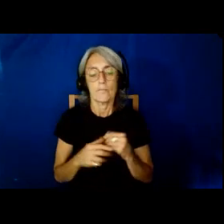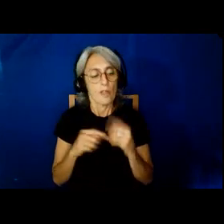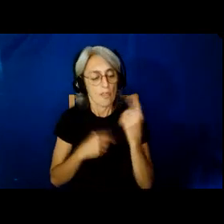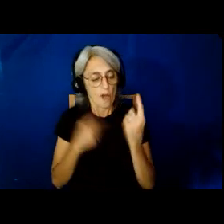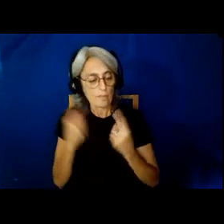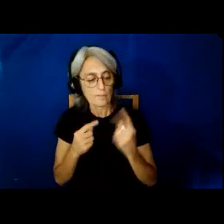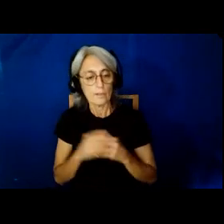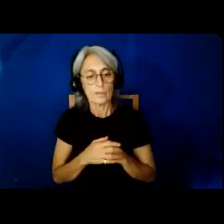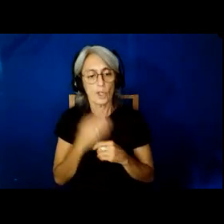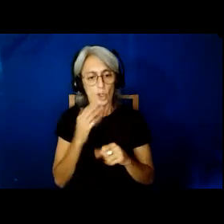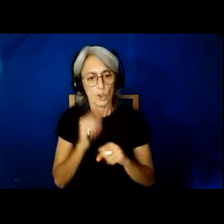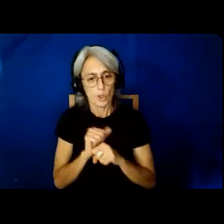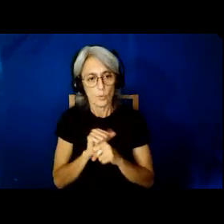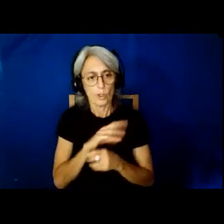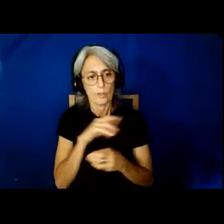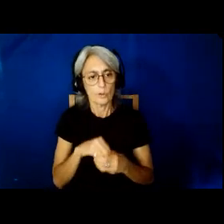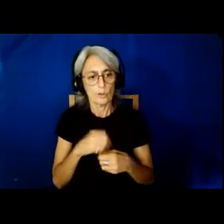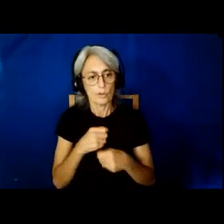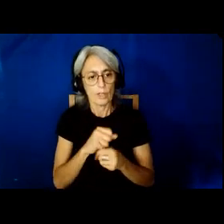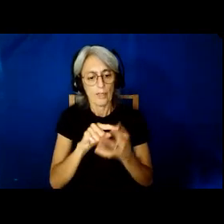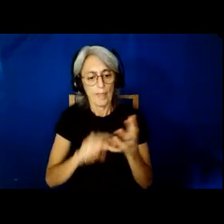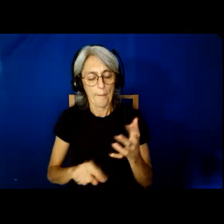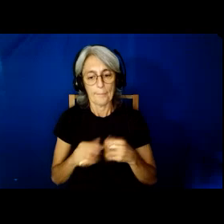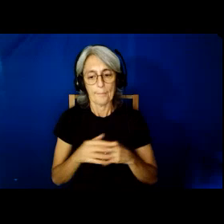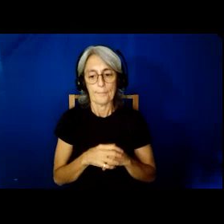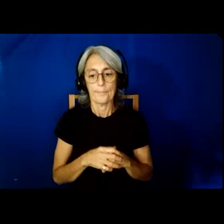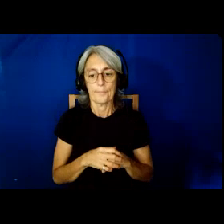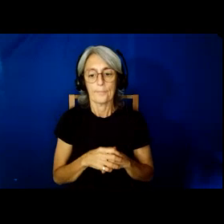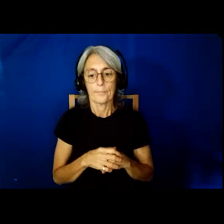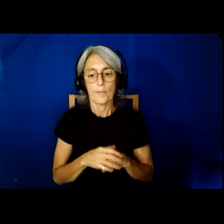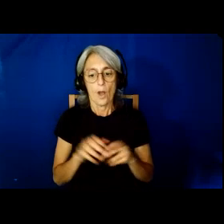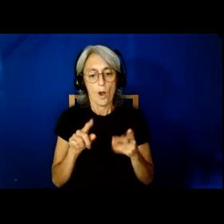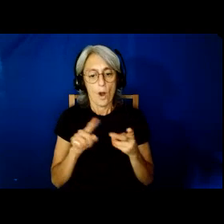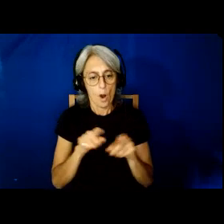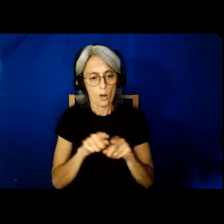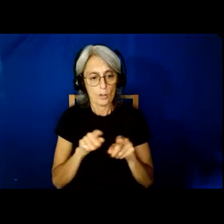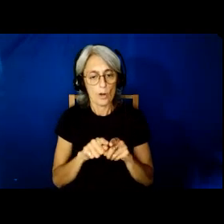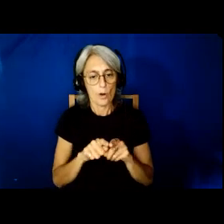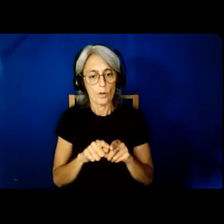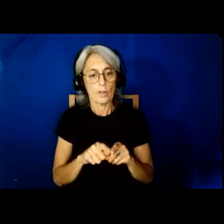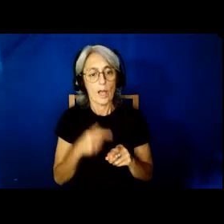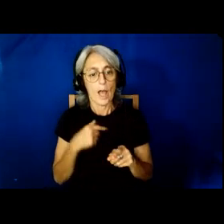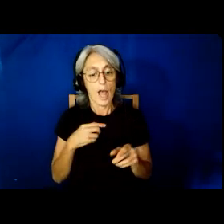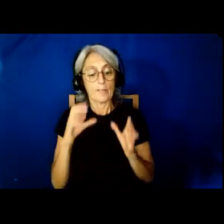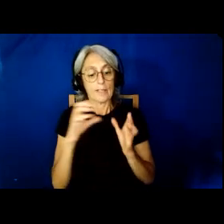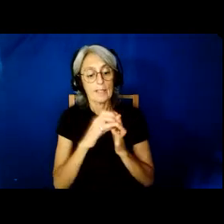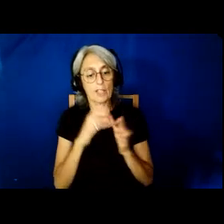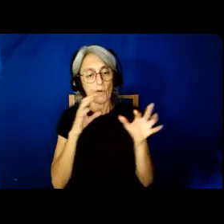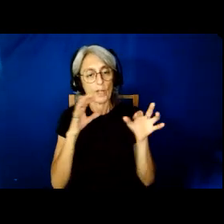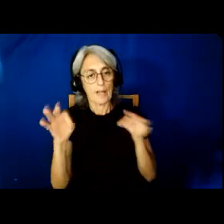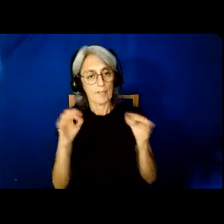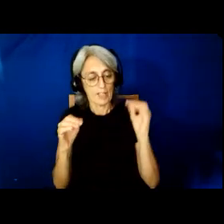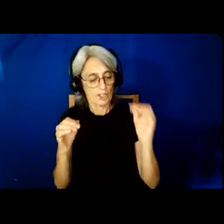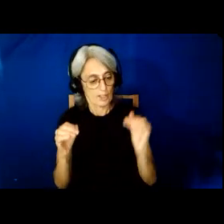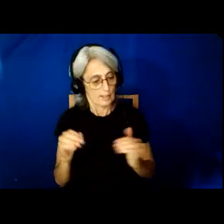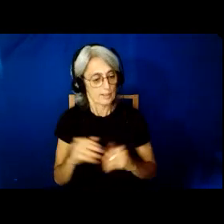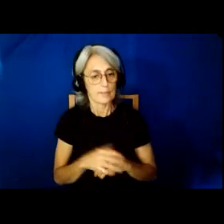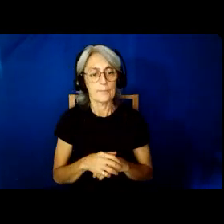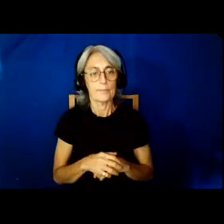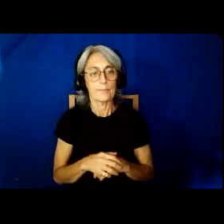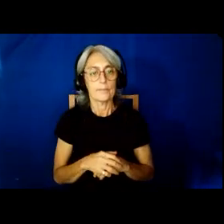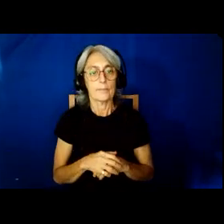went into creating them. And I also really appreciate that there is a definition section. And I wanted to suggest